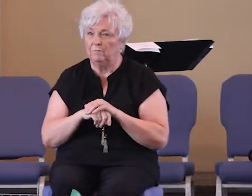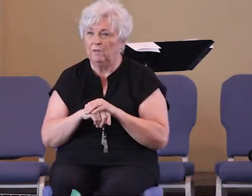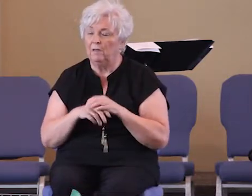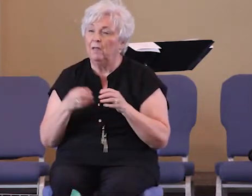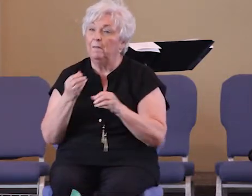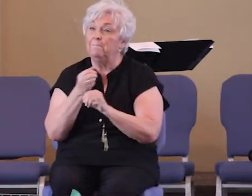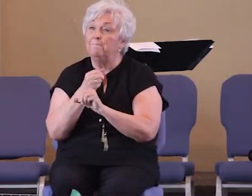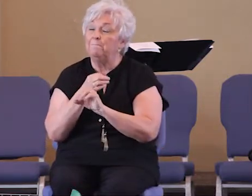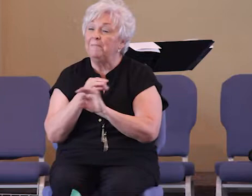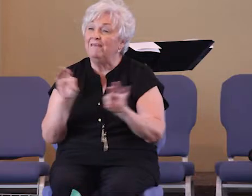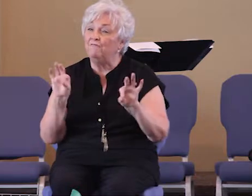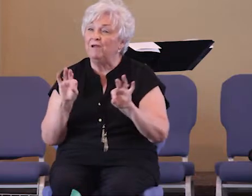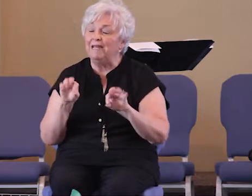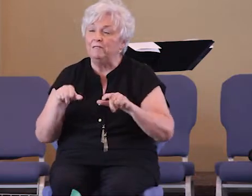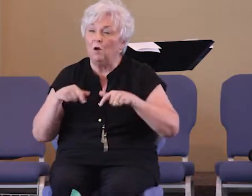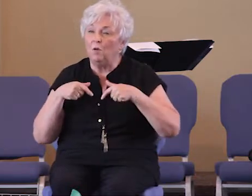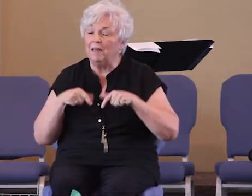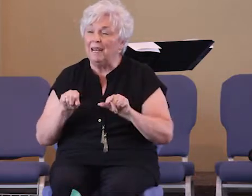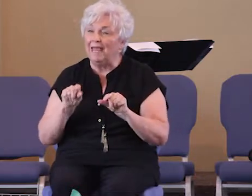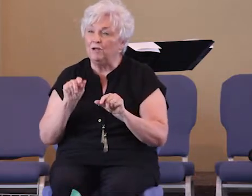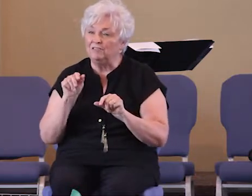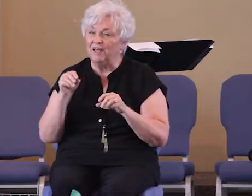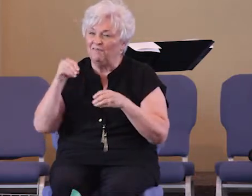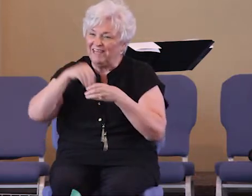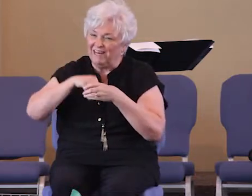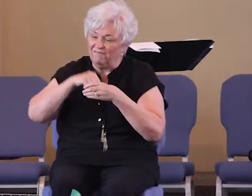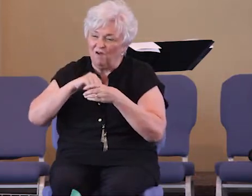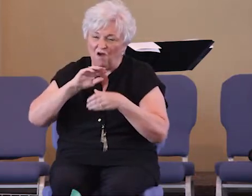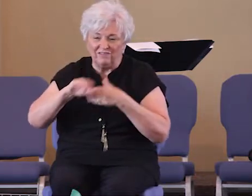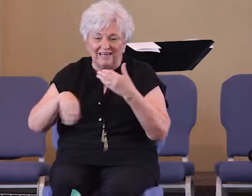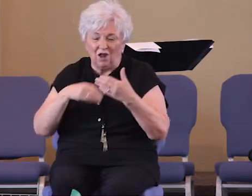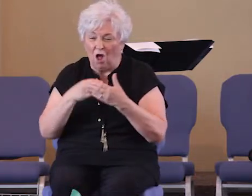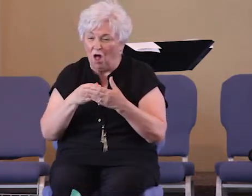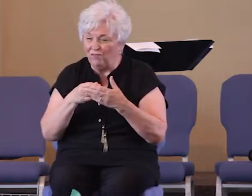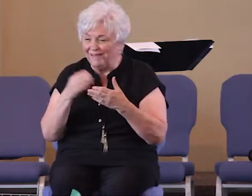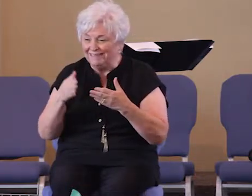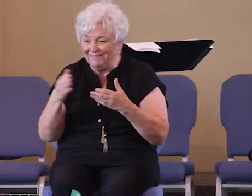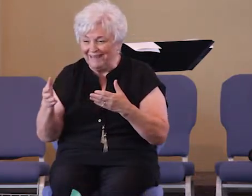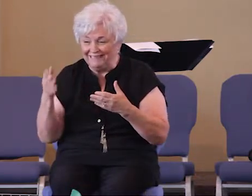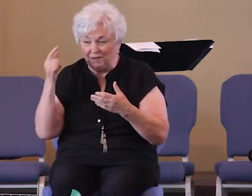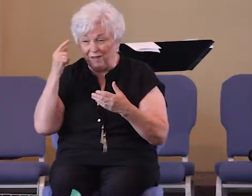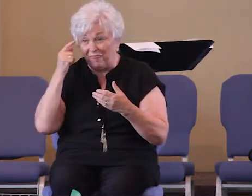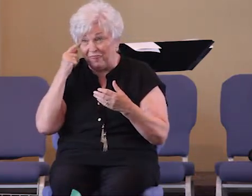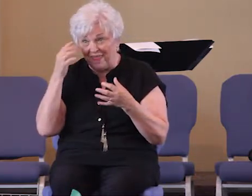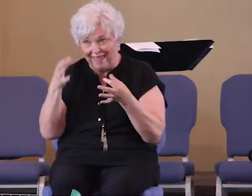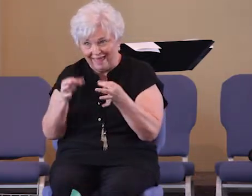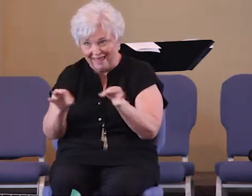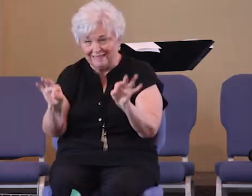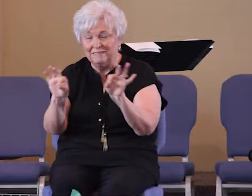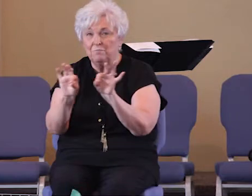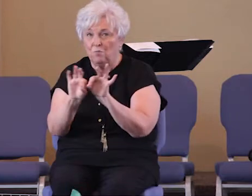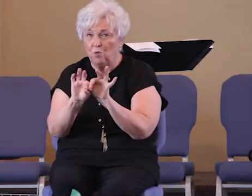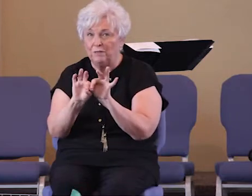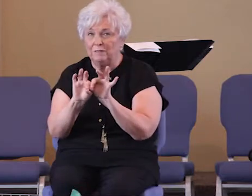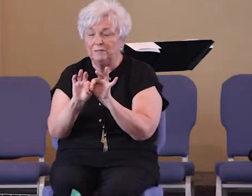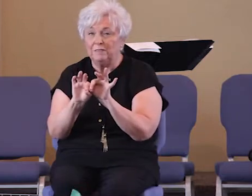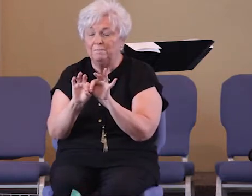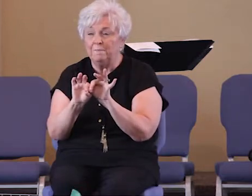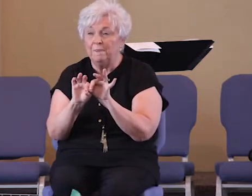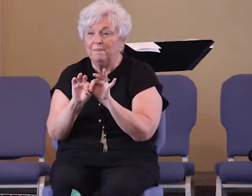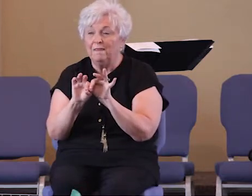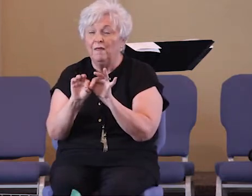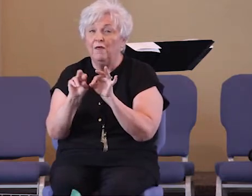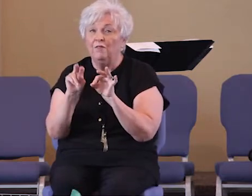this minutia that we think is important. The ransom of a man's life is his wealth.